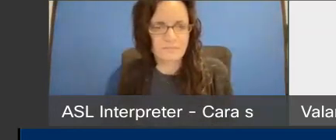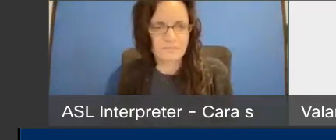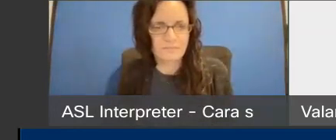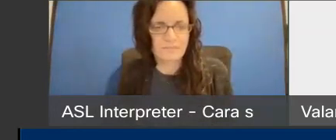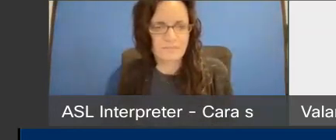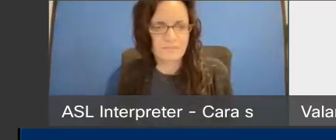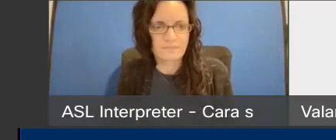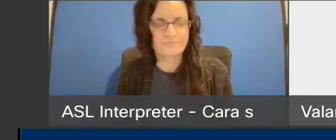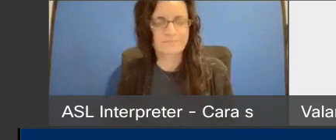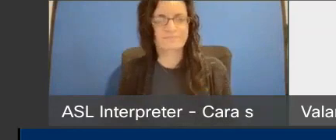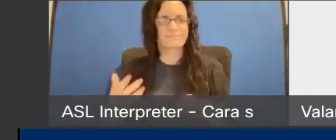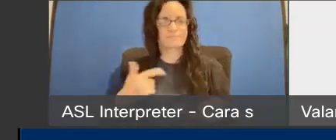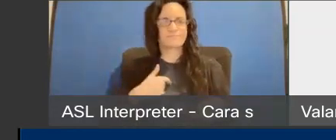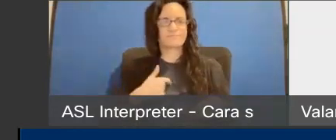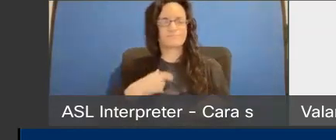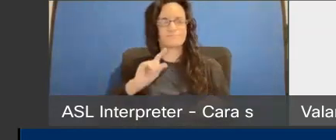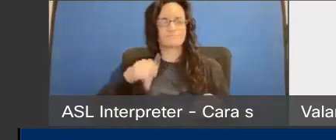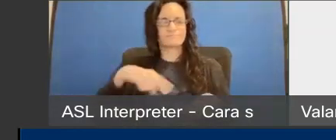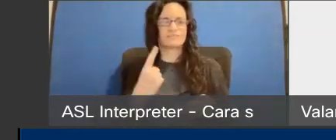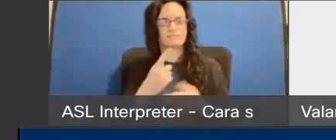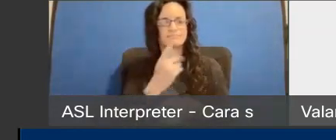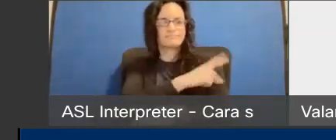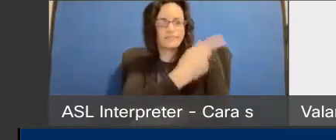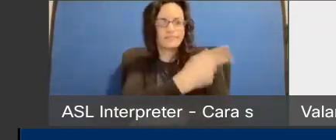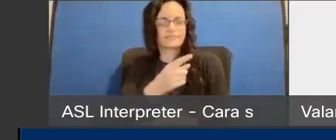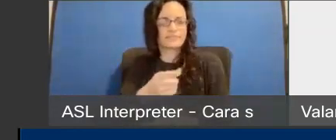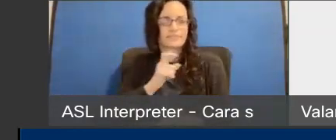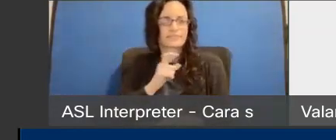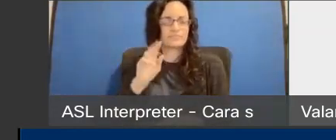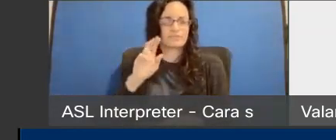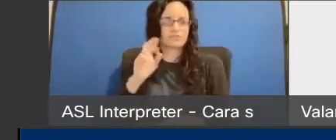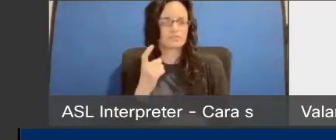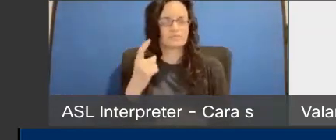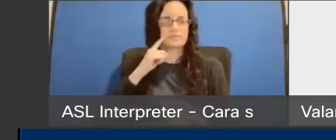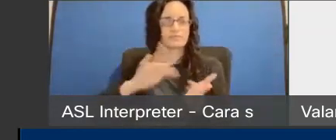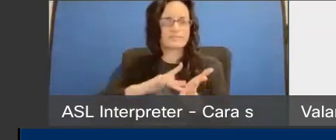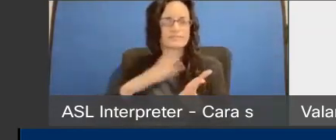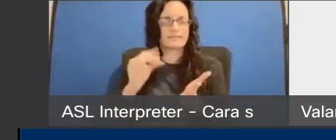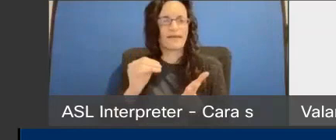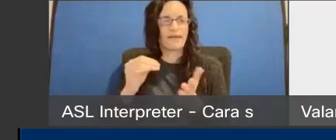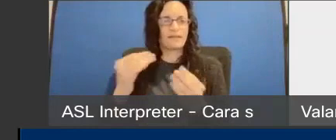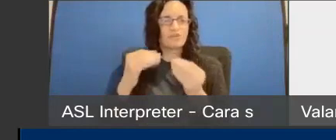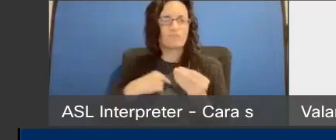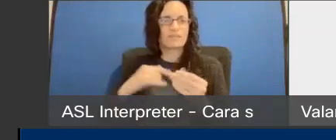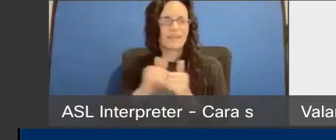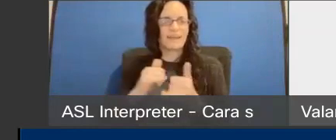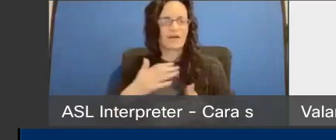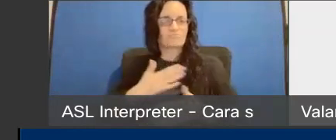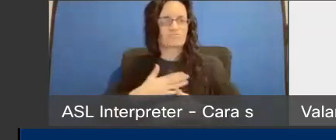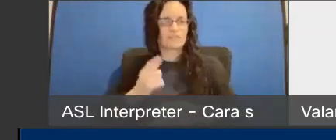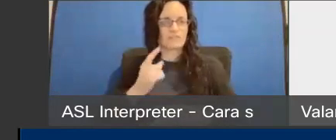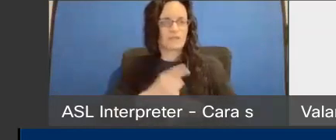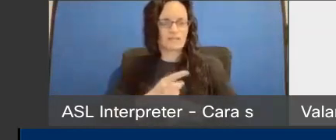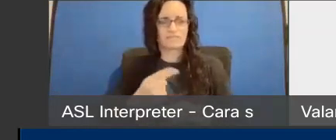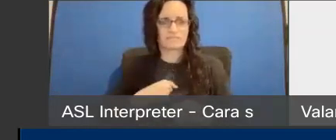fine. Learn how to breathe right. You're talking to a guy who spent 6 years, a teenage kid who was 6 years of his life